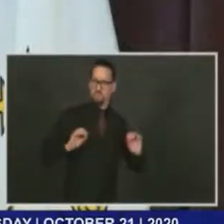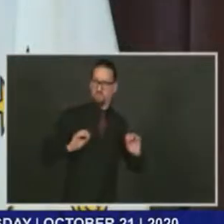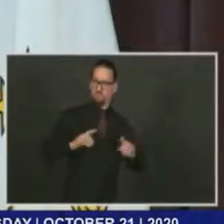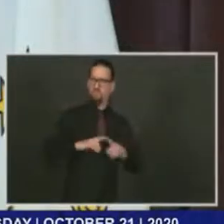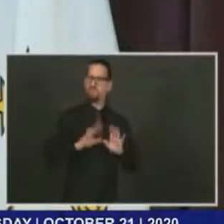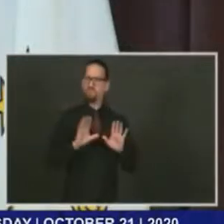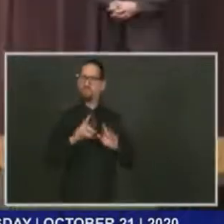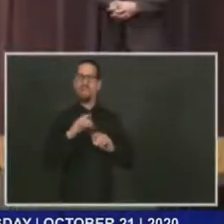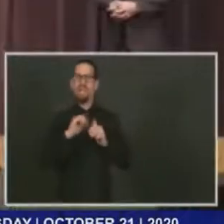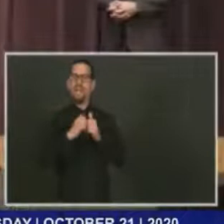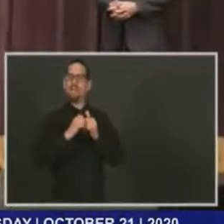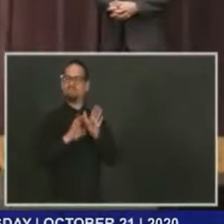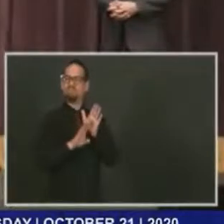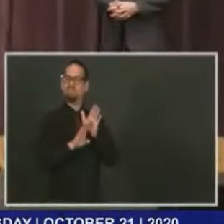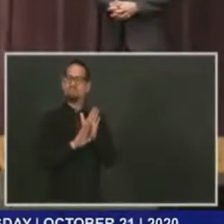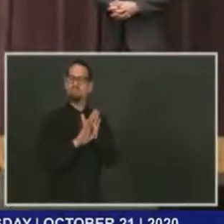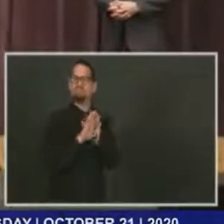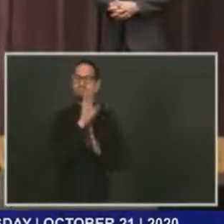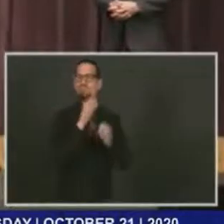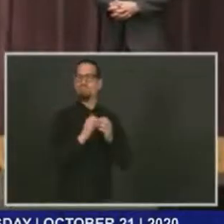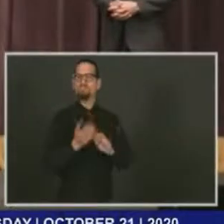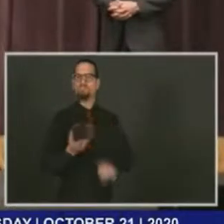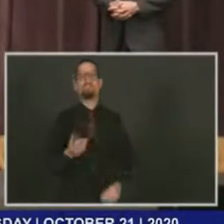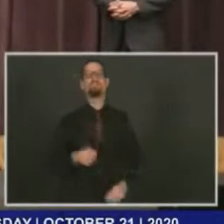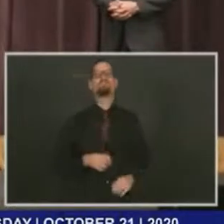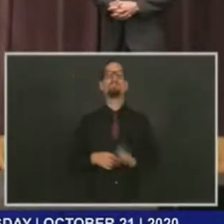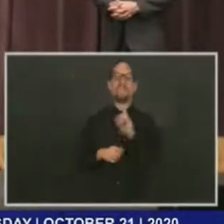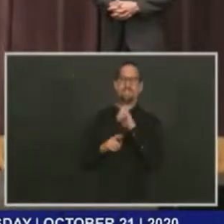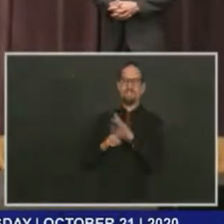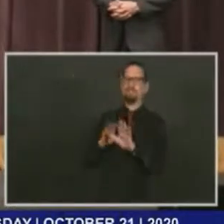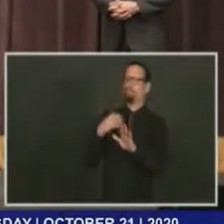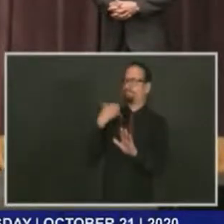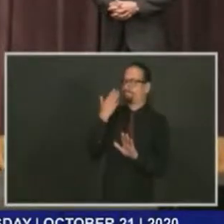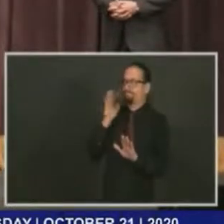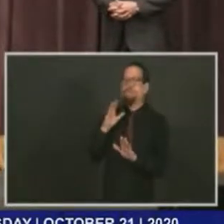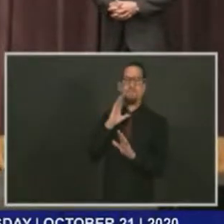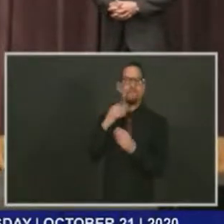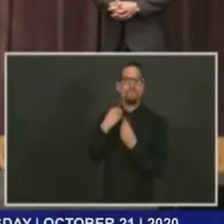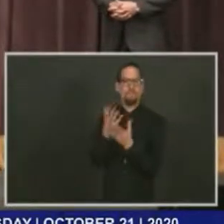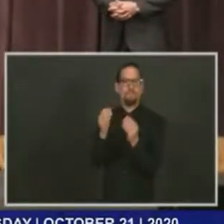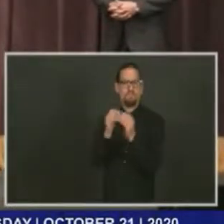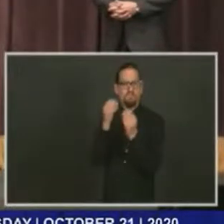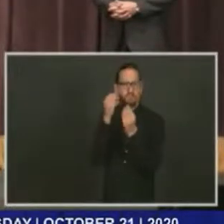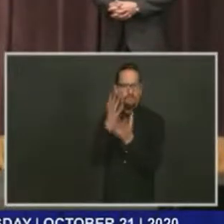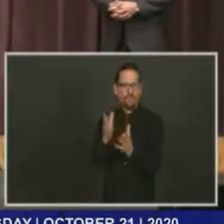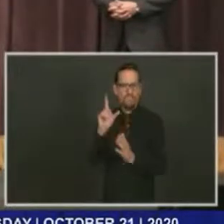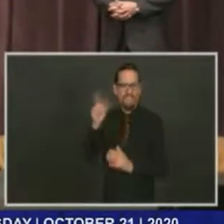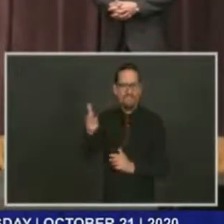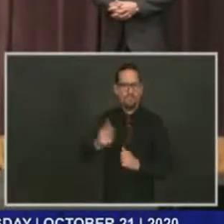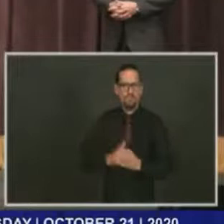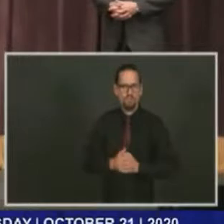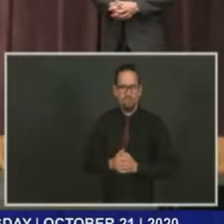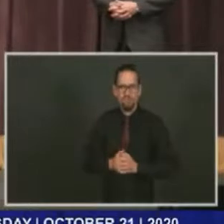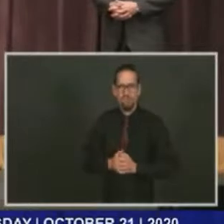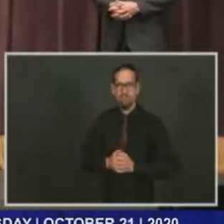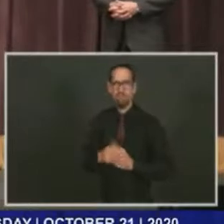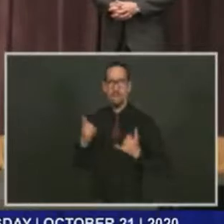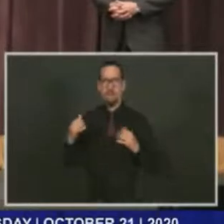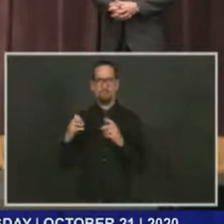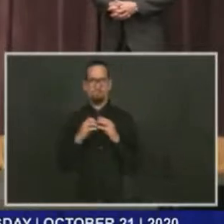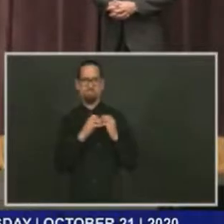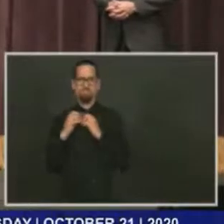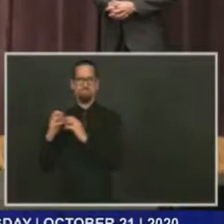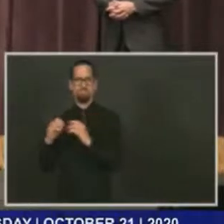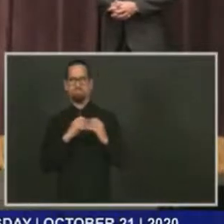what that actual number is. A recommendation for people to take it easy. Go ahead. Governor, on